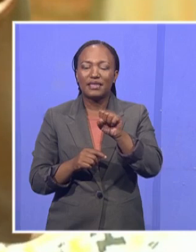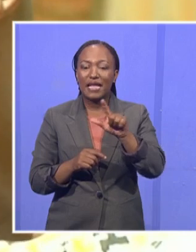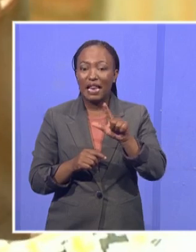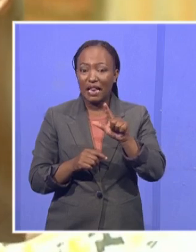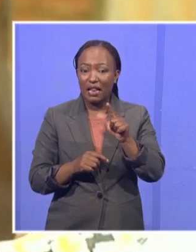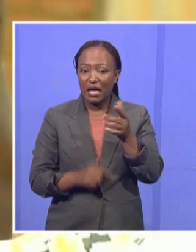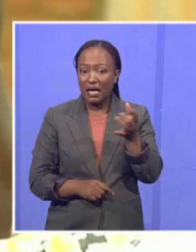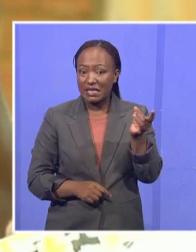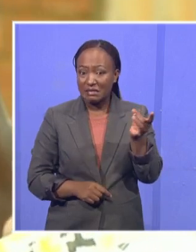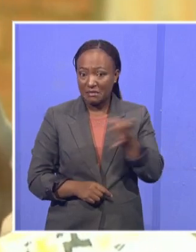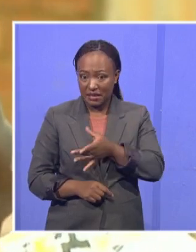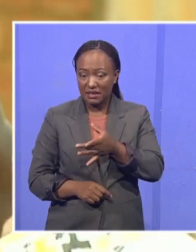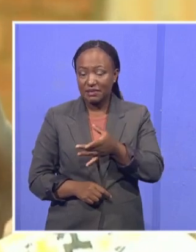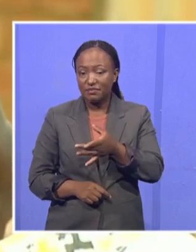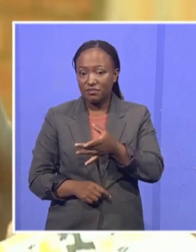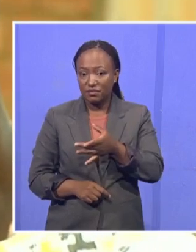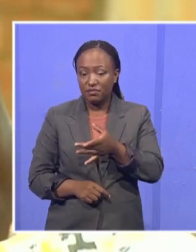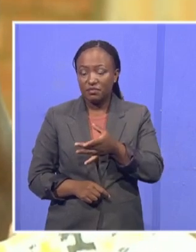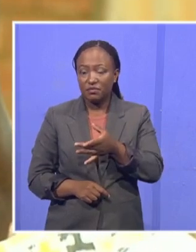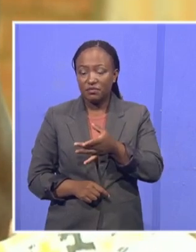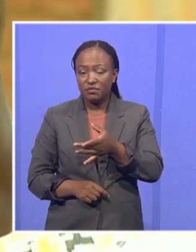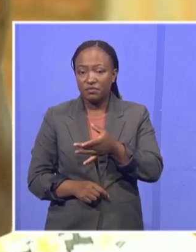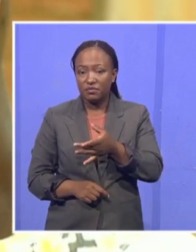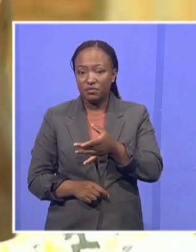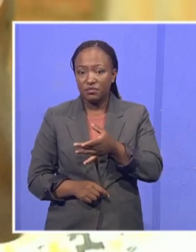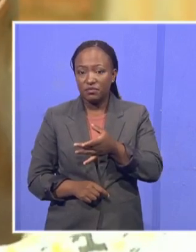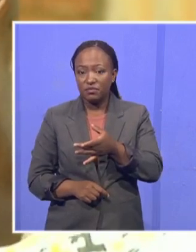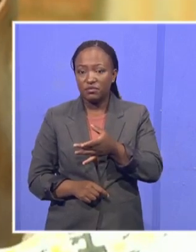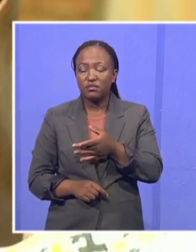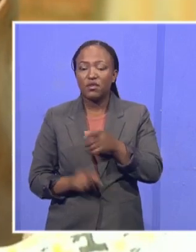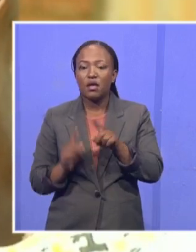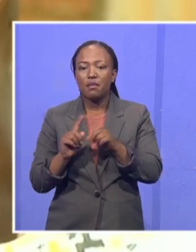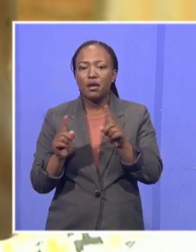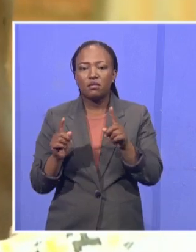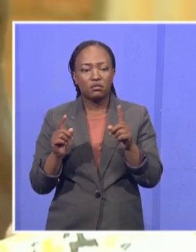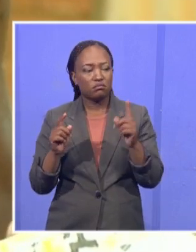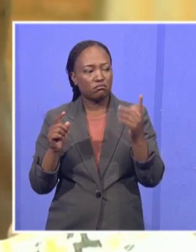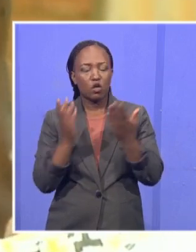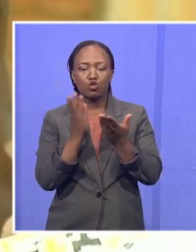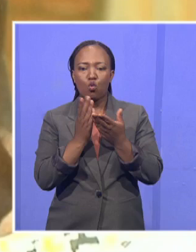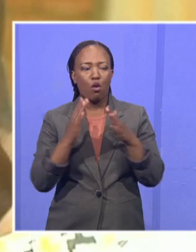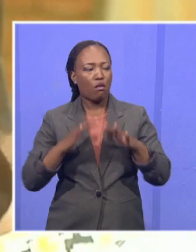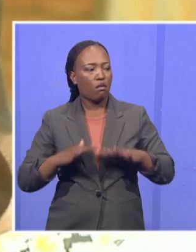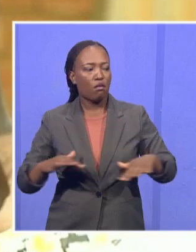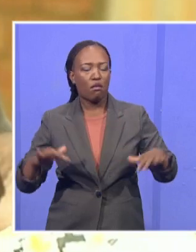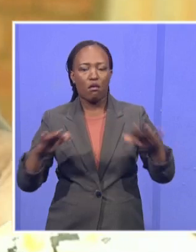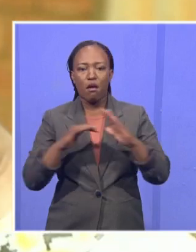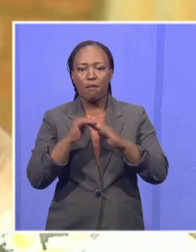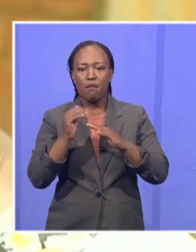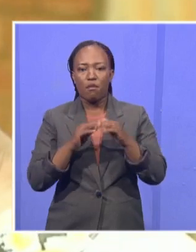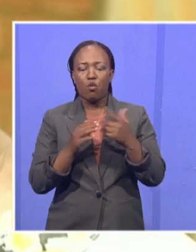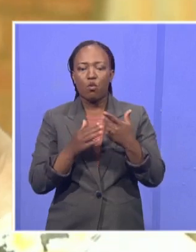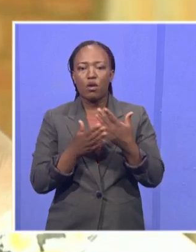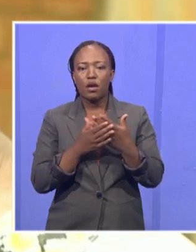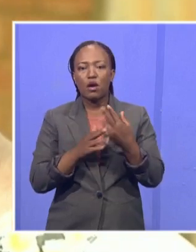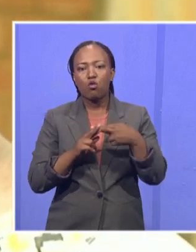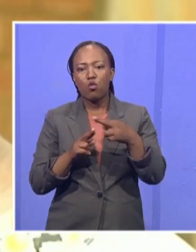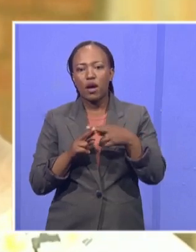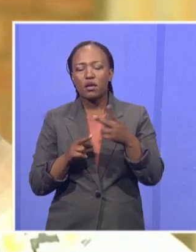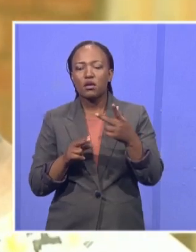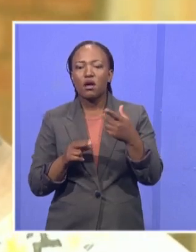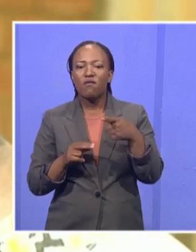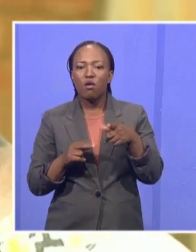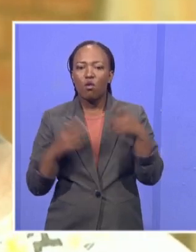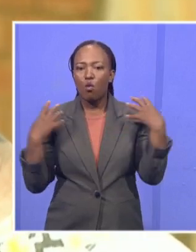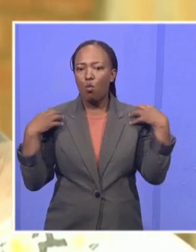expensive. Now we are able to, our facilities are such that we are able to rent the hall for